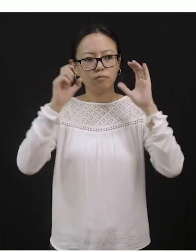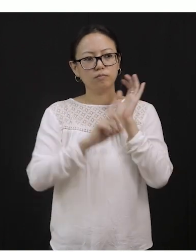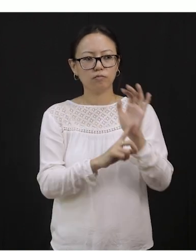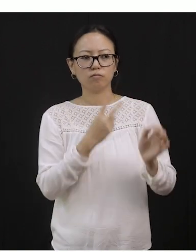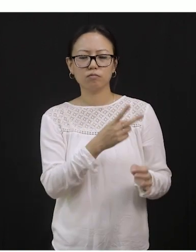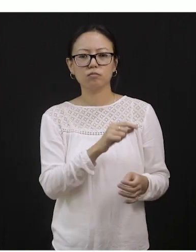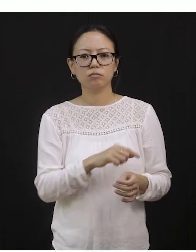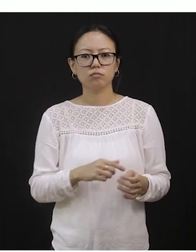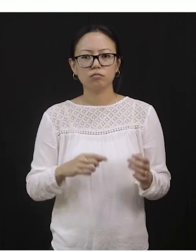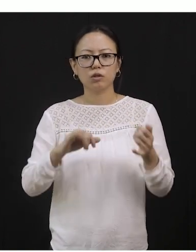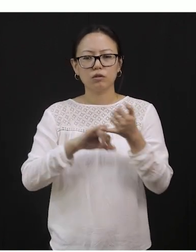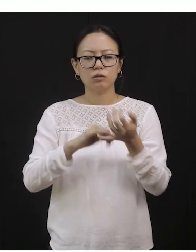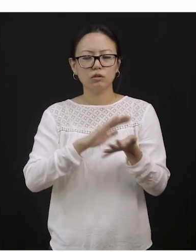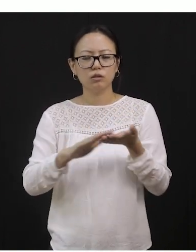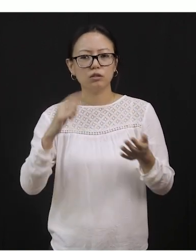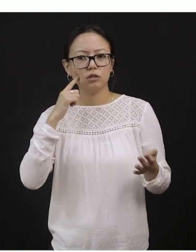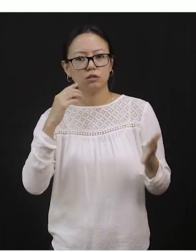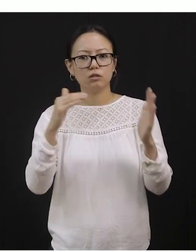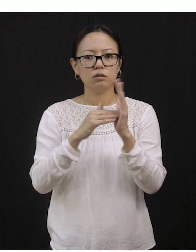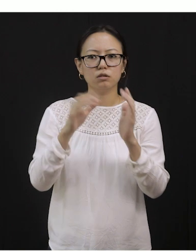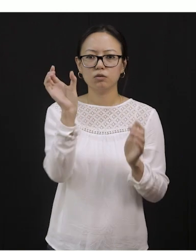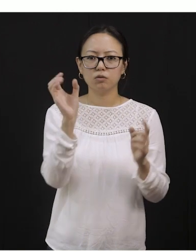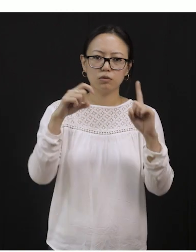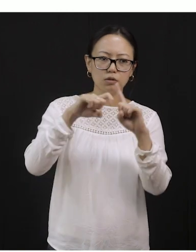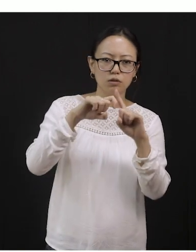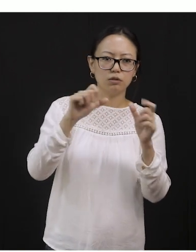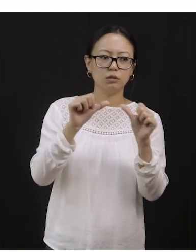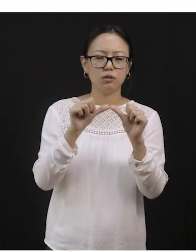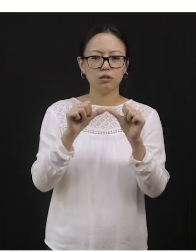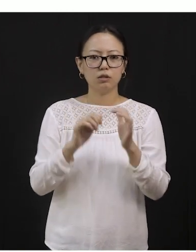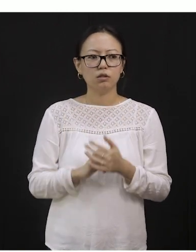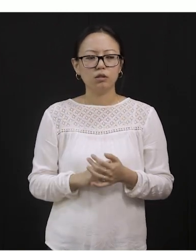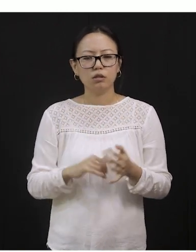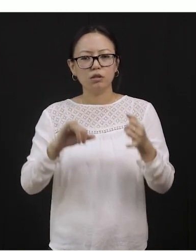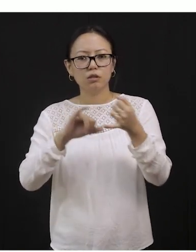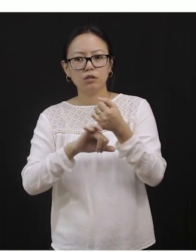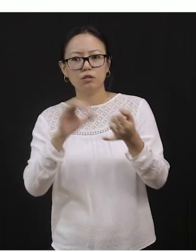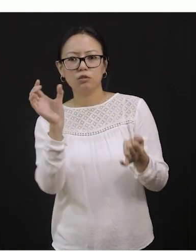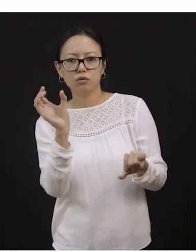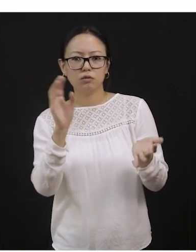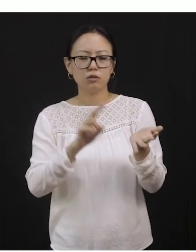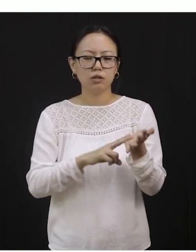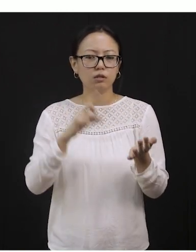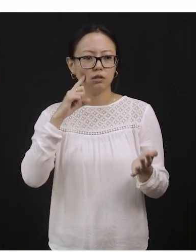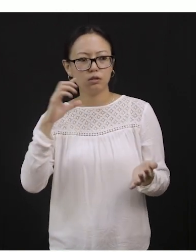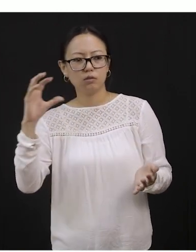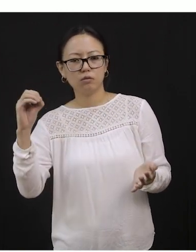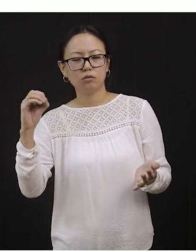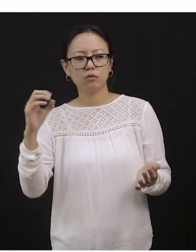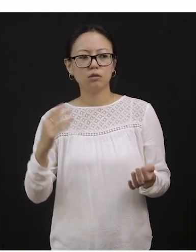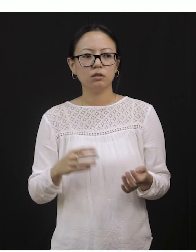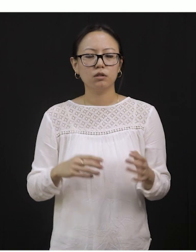Shizuka, right? Sunio, and everybody knows him. He